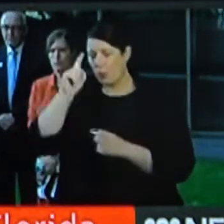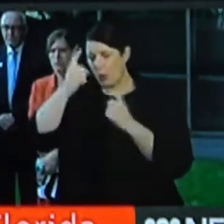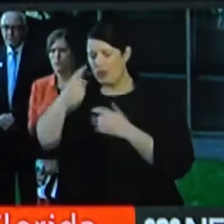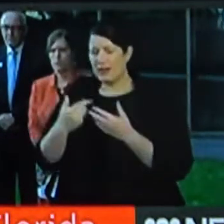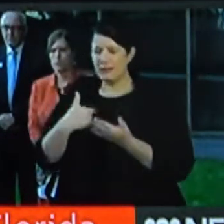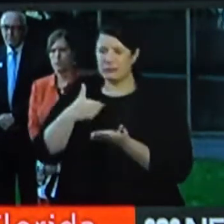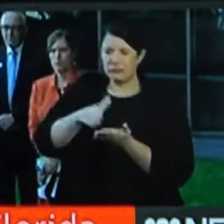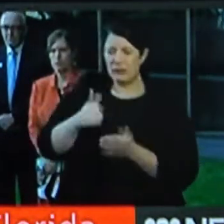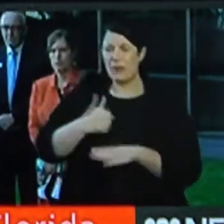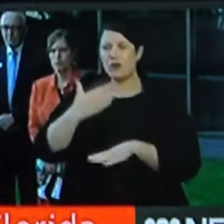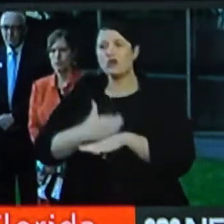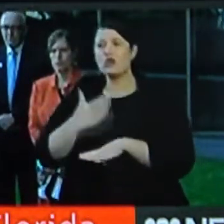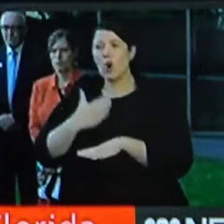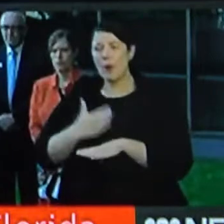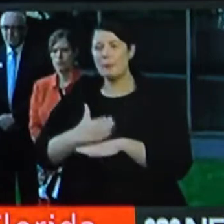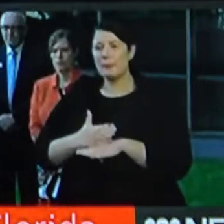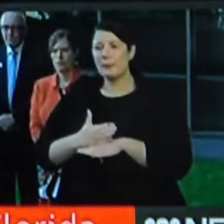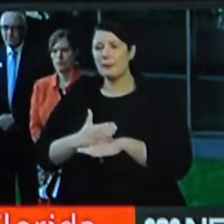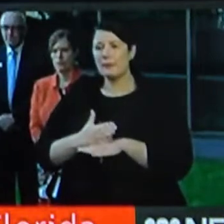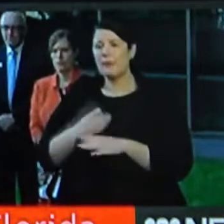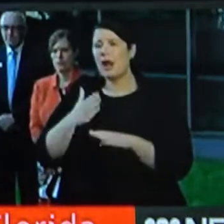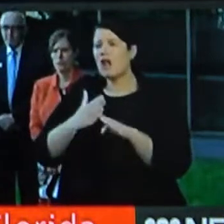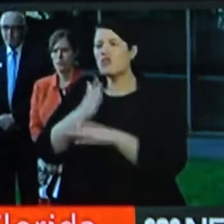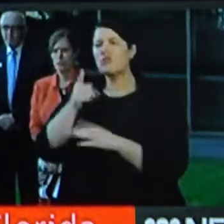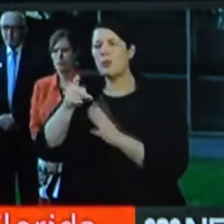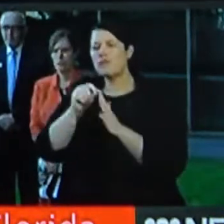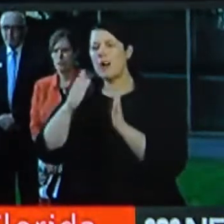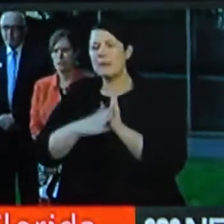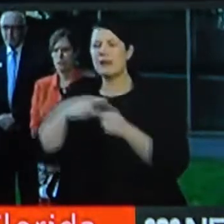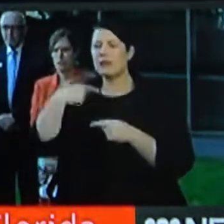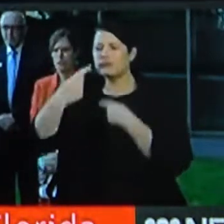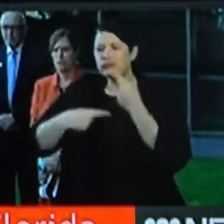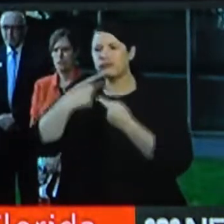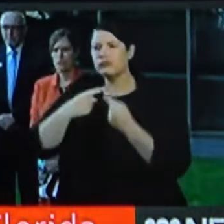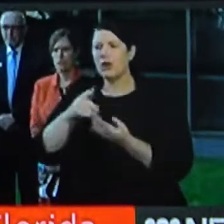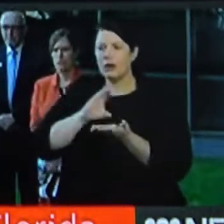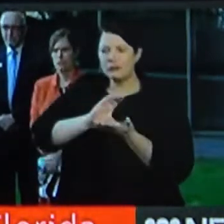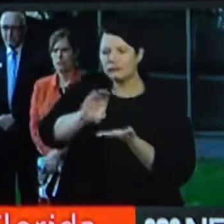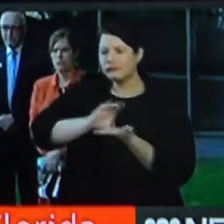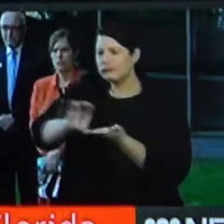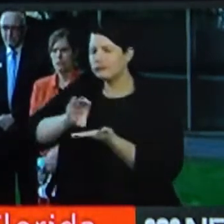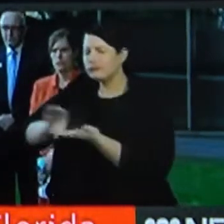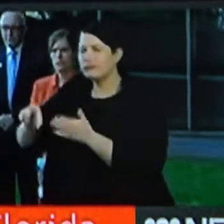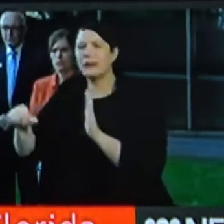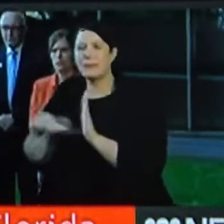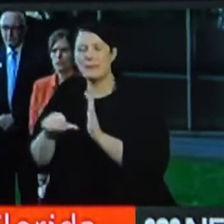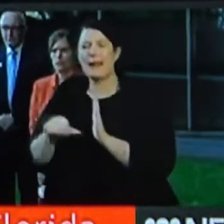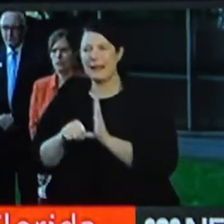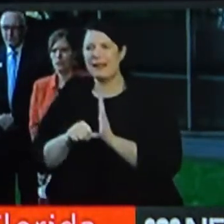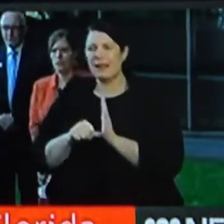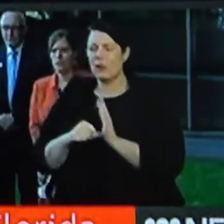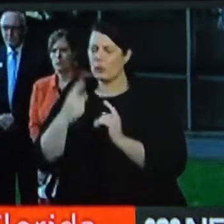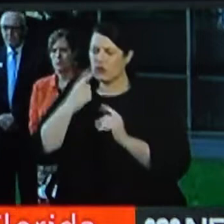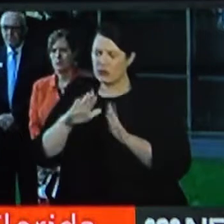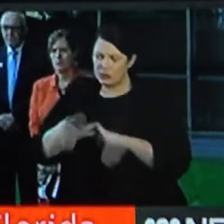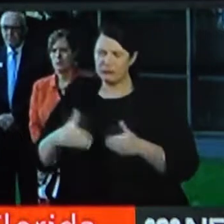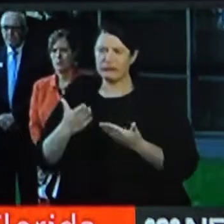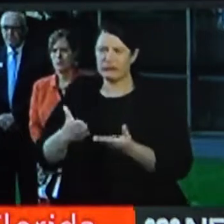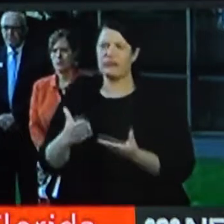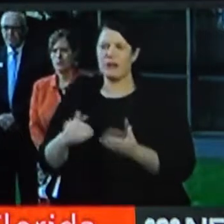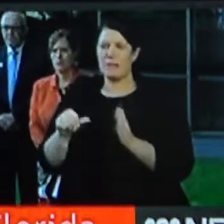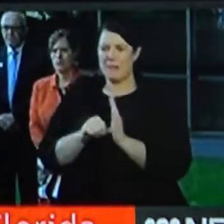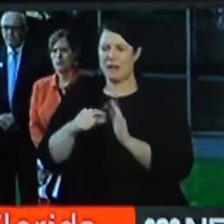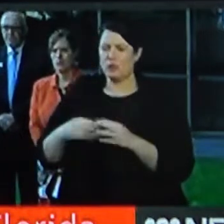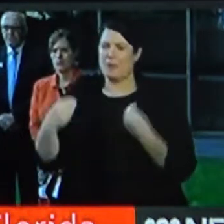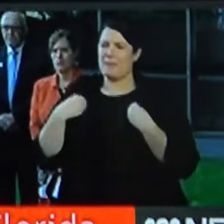I also do want to say that through the federal government's initiatives and through initiatives the states are doing, we're providing every support we can to the business